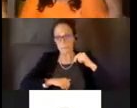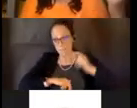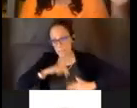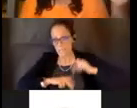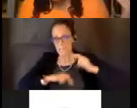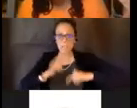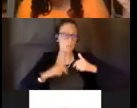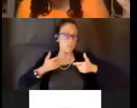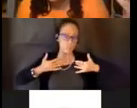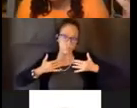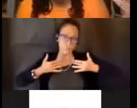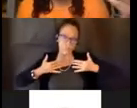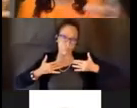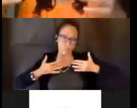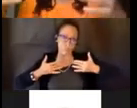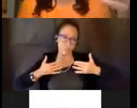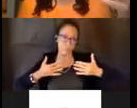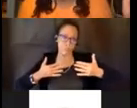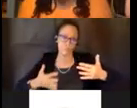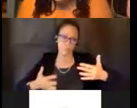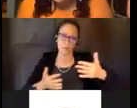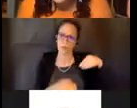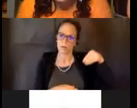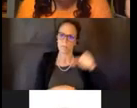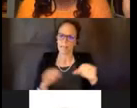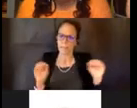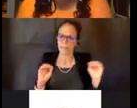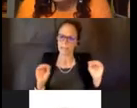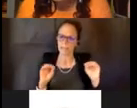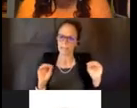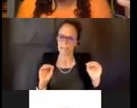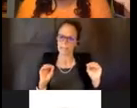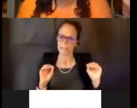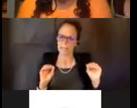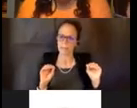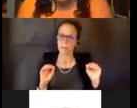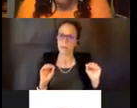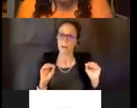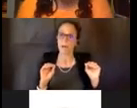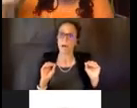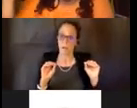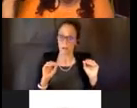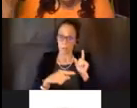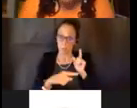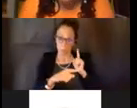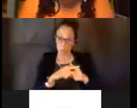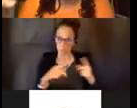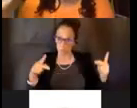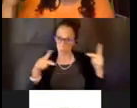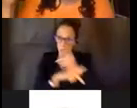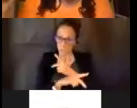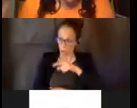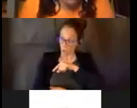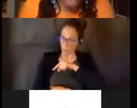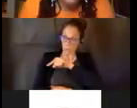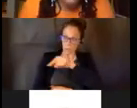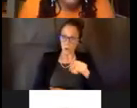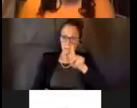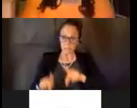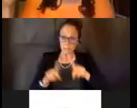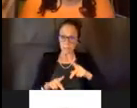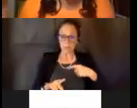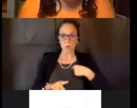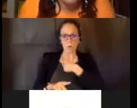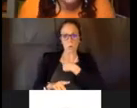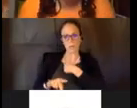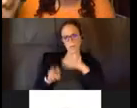I really lost count at this point, we've dehumanized their presence, who they are, over and over